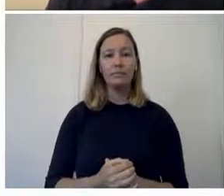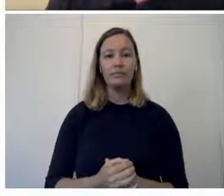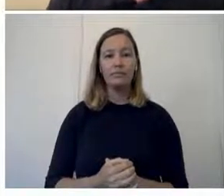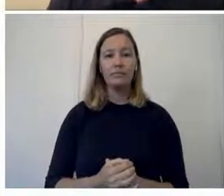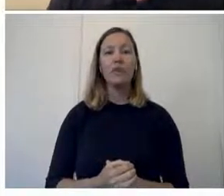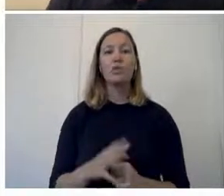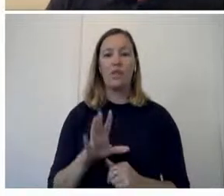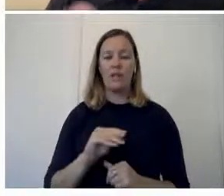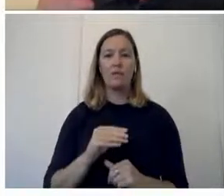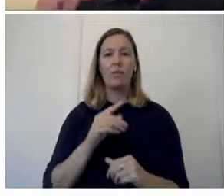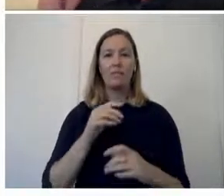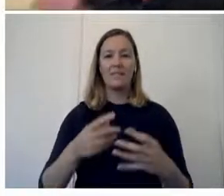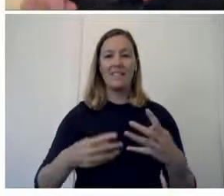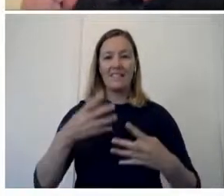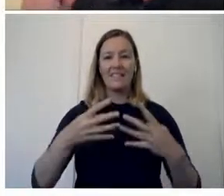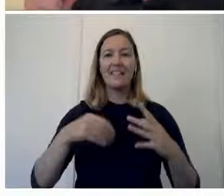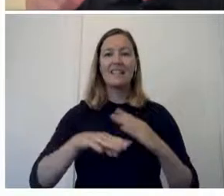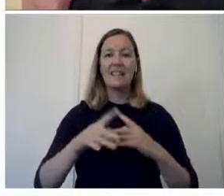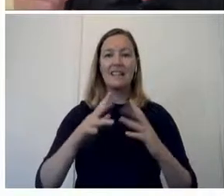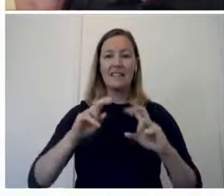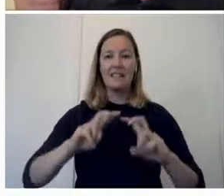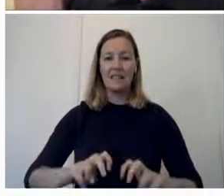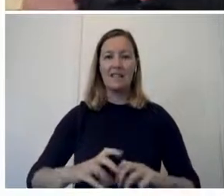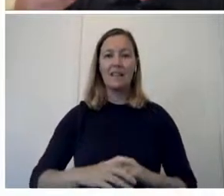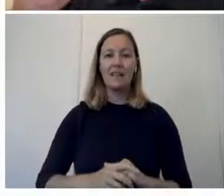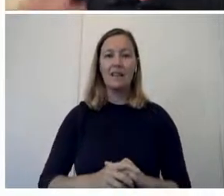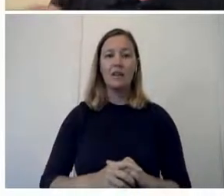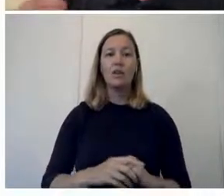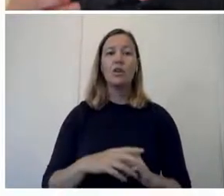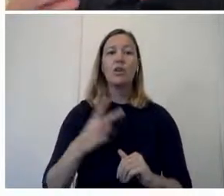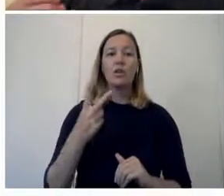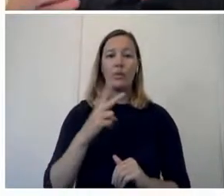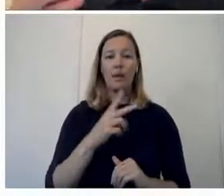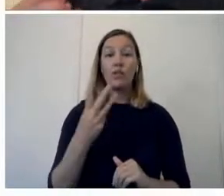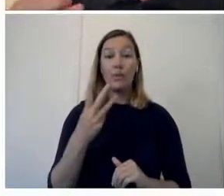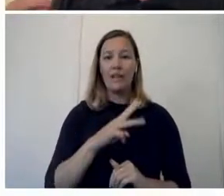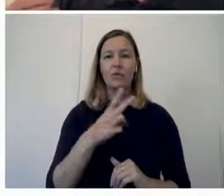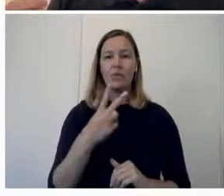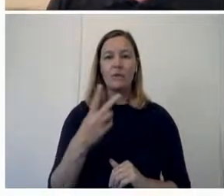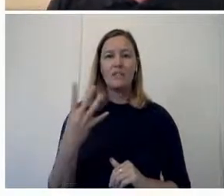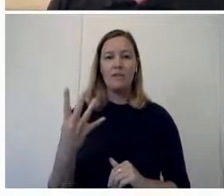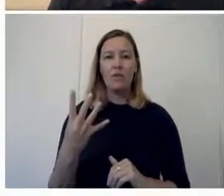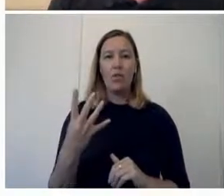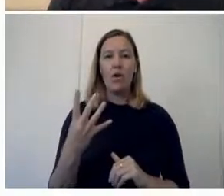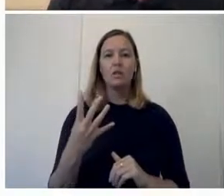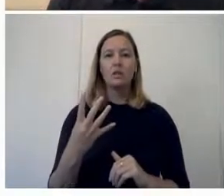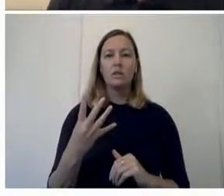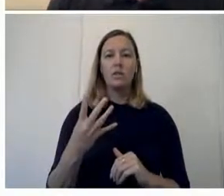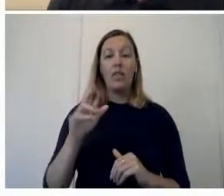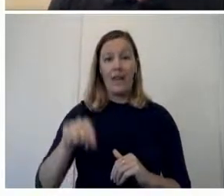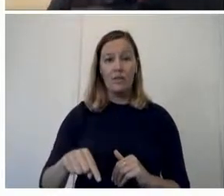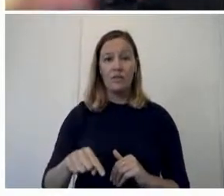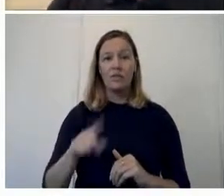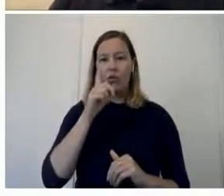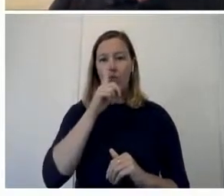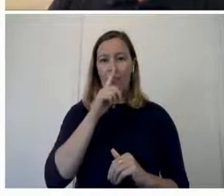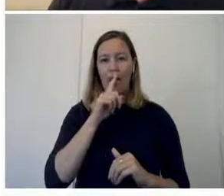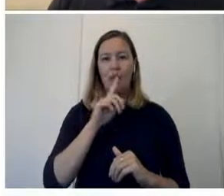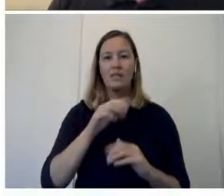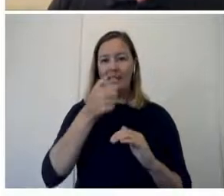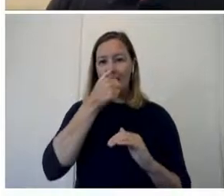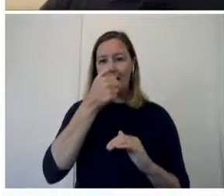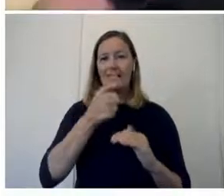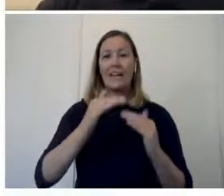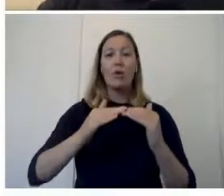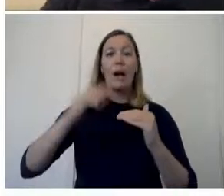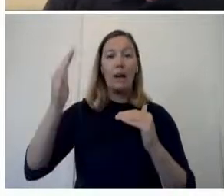statistics in the study. So that's 324,000 adults aged 16 and over who are in the market for